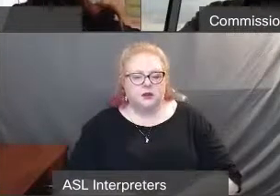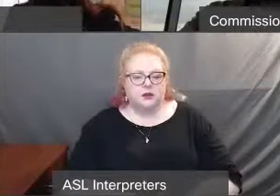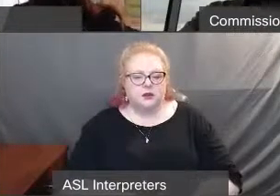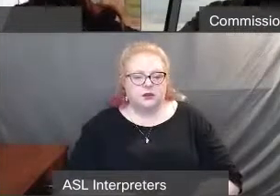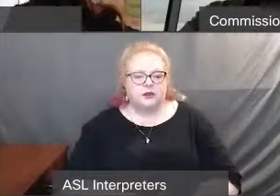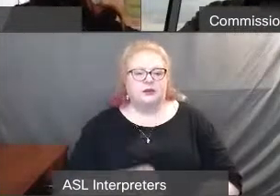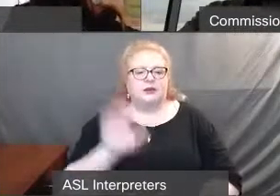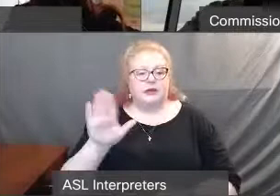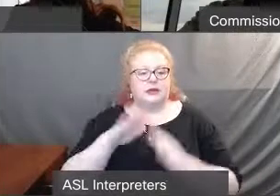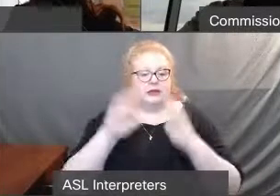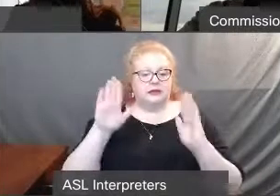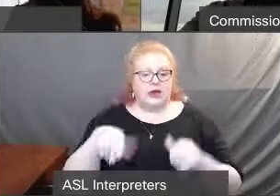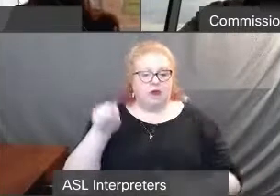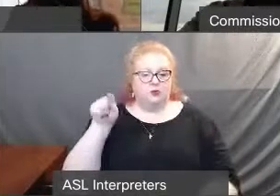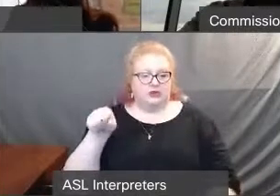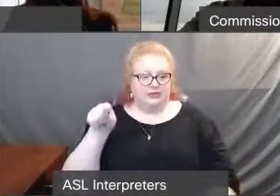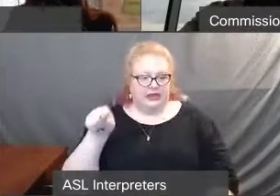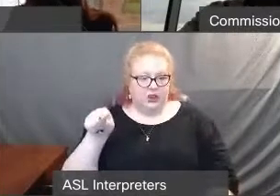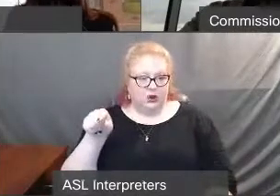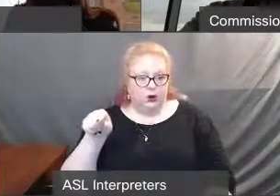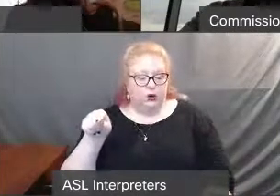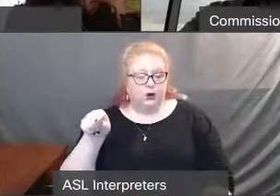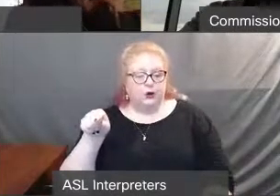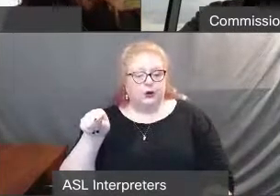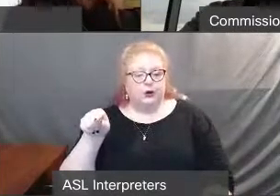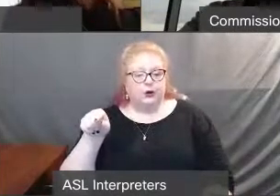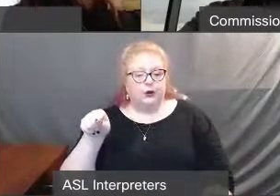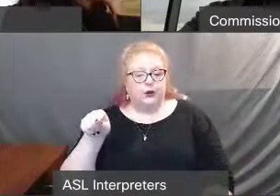his house is right here, and